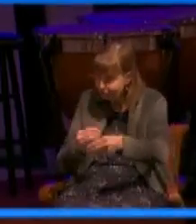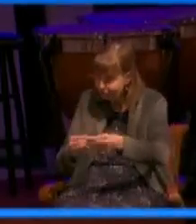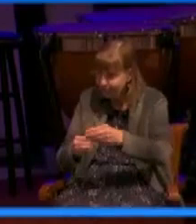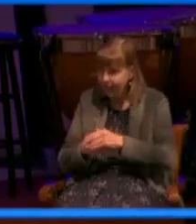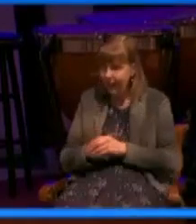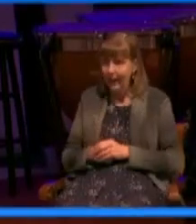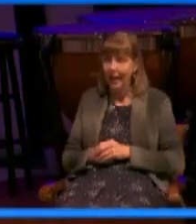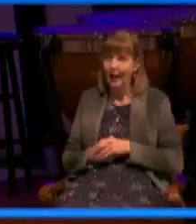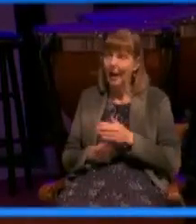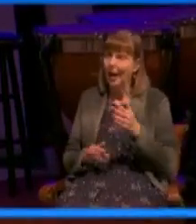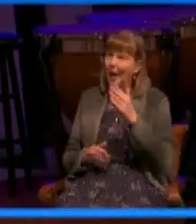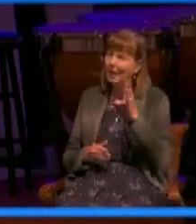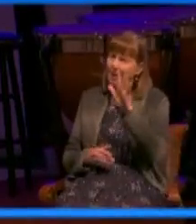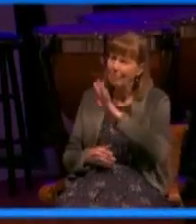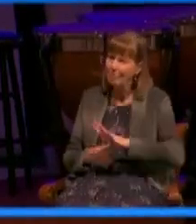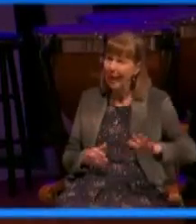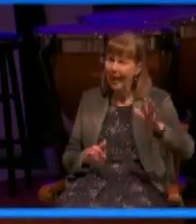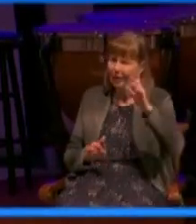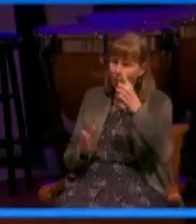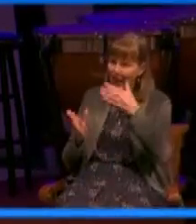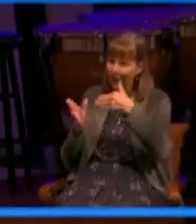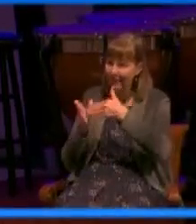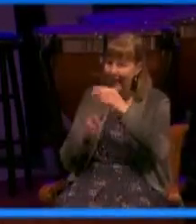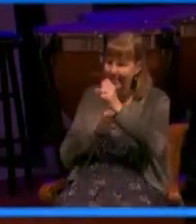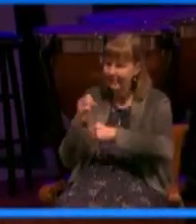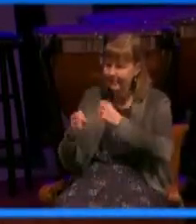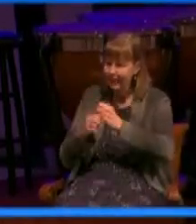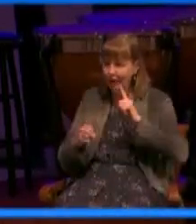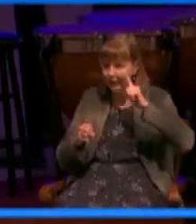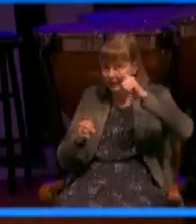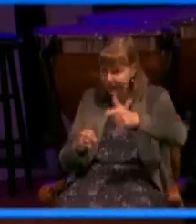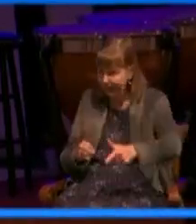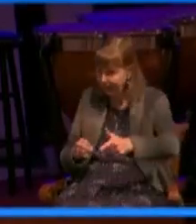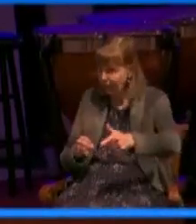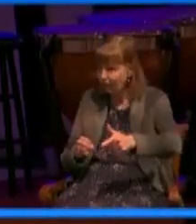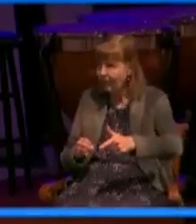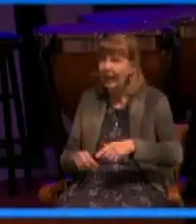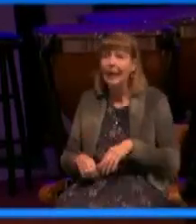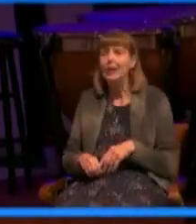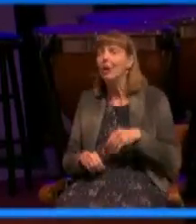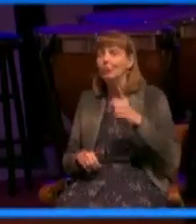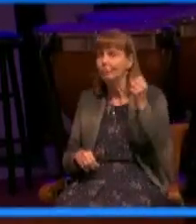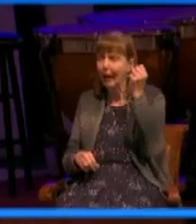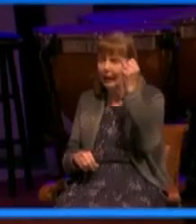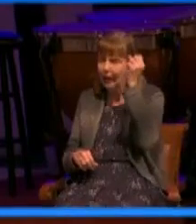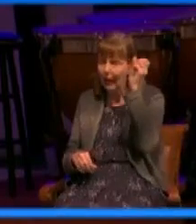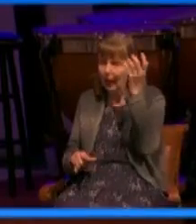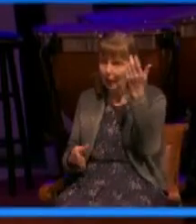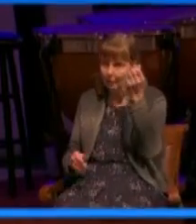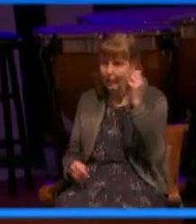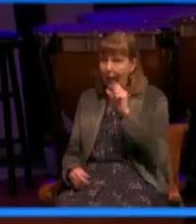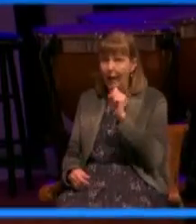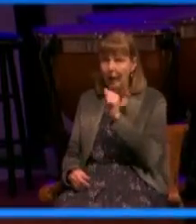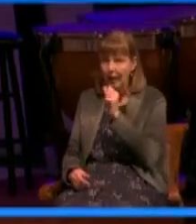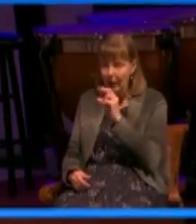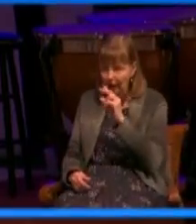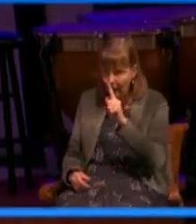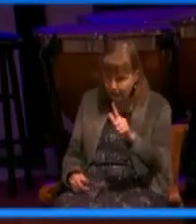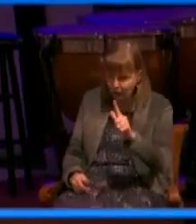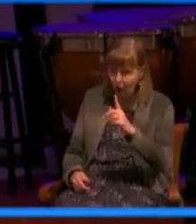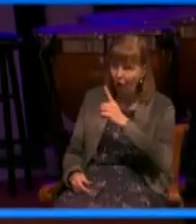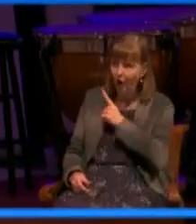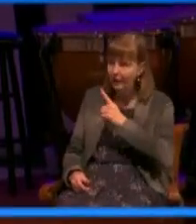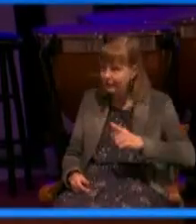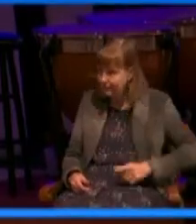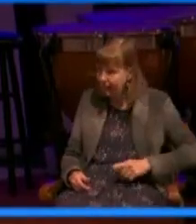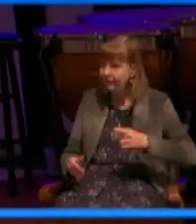set up the kingdom. About 1,000+ years after that, there comes one on Palm Sunday riding into Jerusalem who is the King of Kings and the Lord of